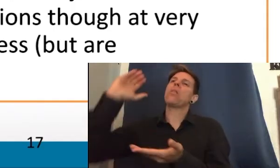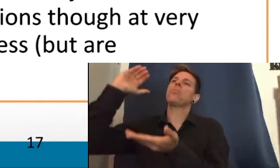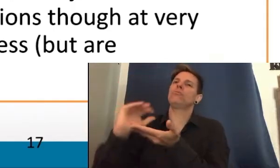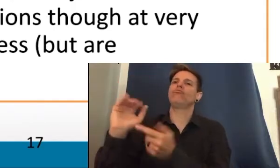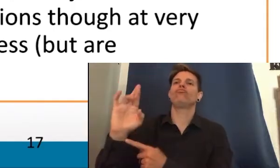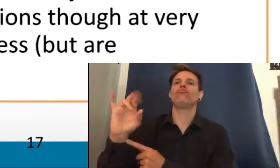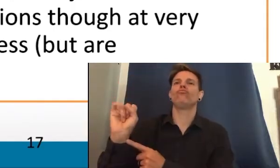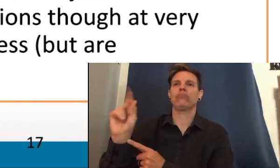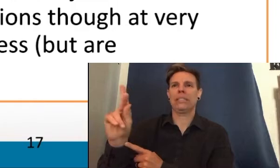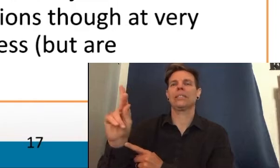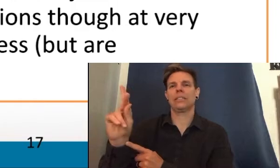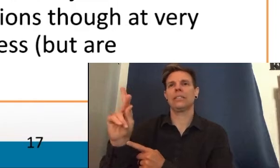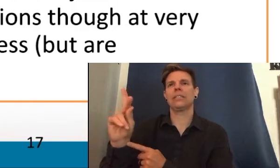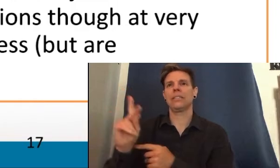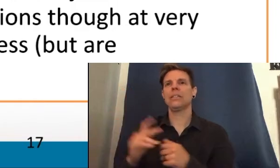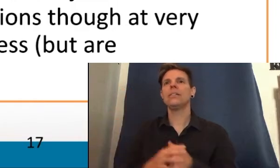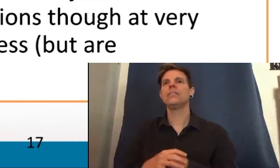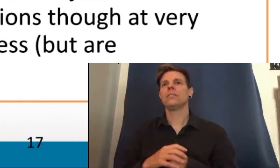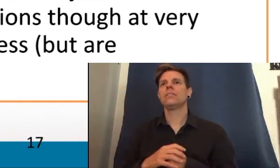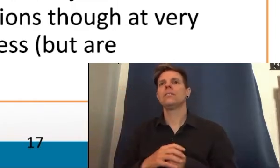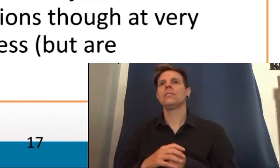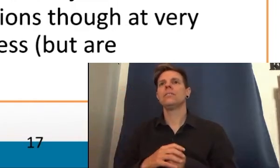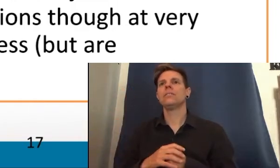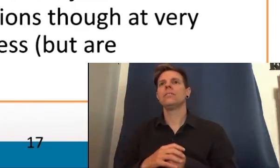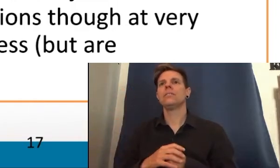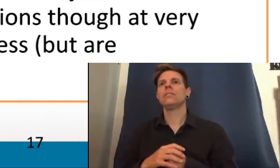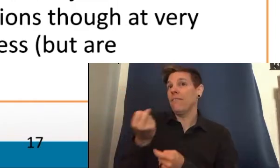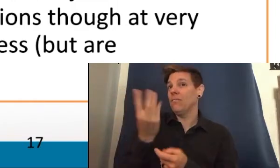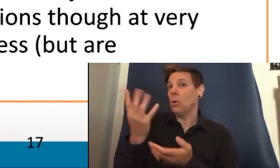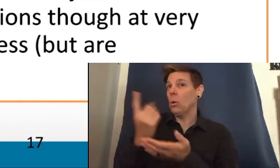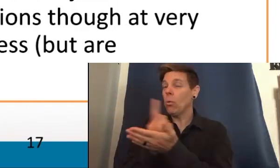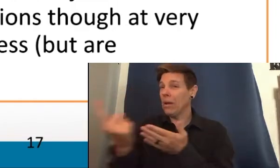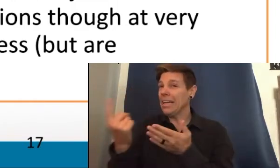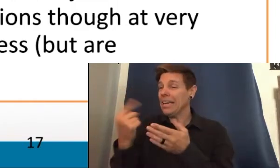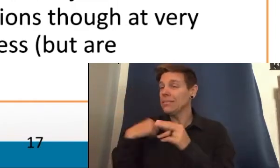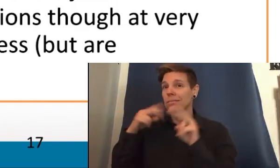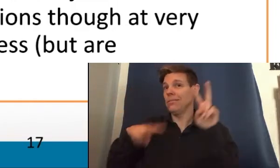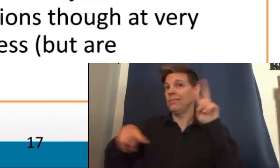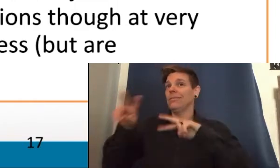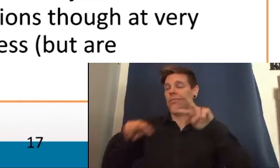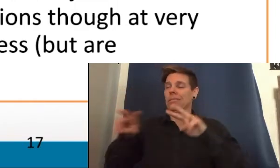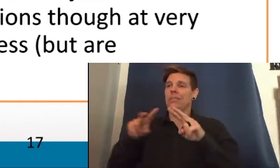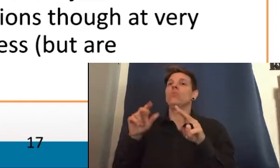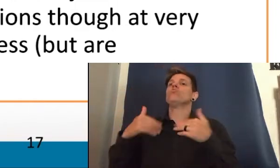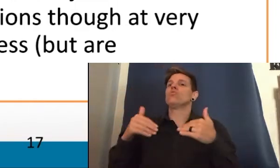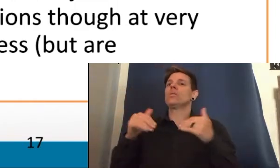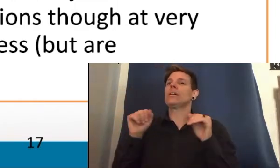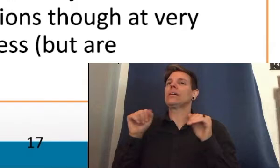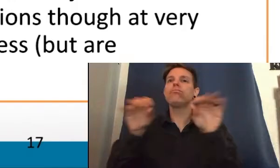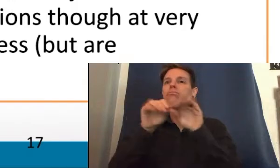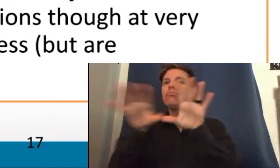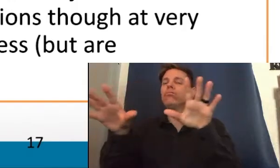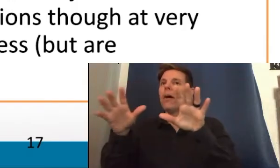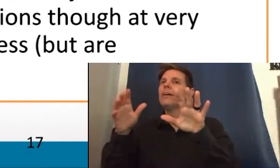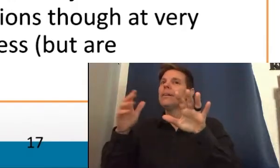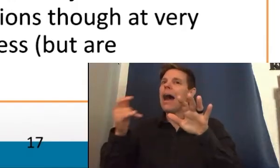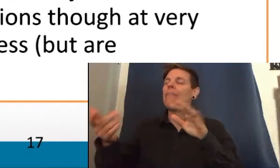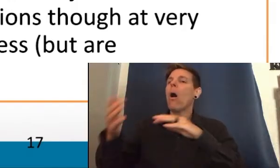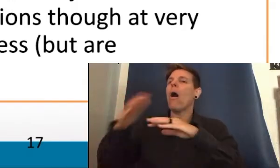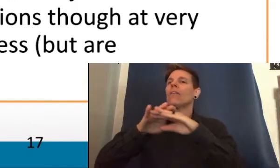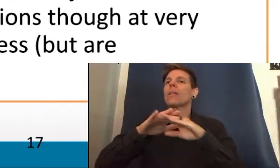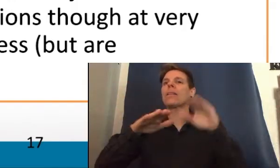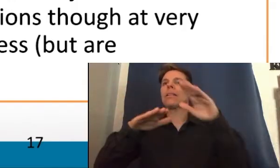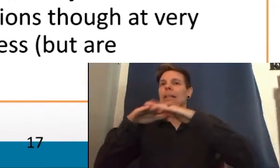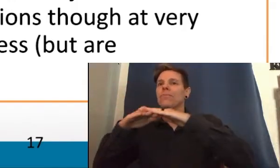weeks is that they may also be infectious, which means, again, we want to layer those protections. We want everyone masked when they're moving